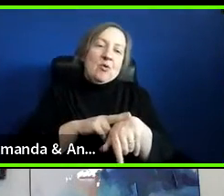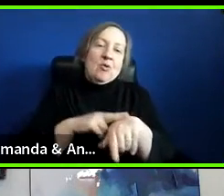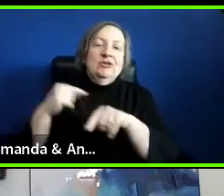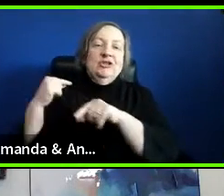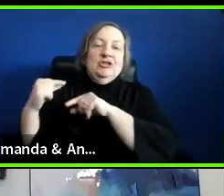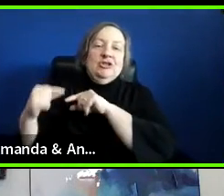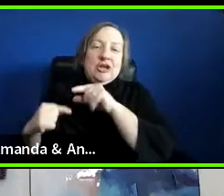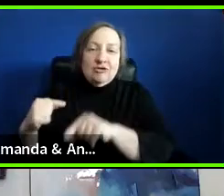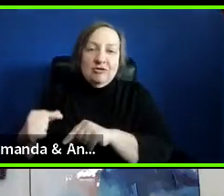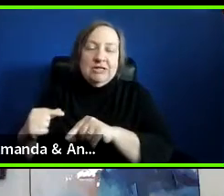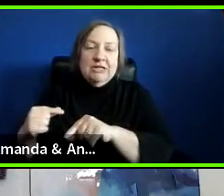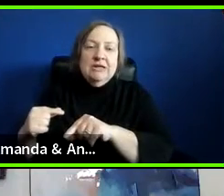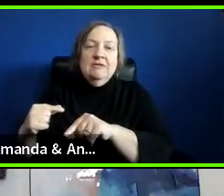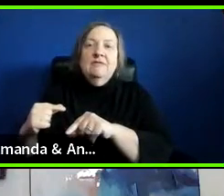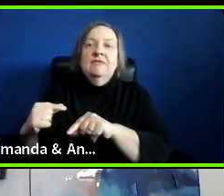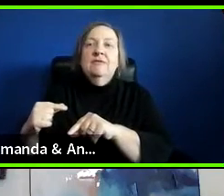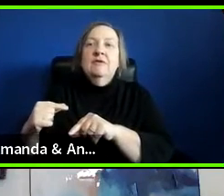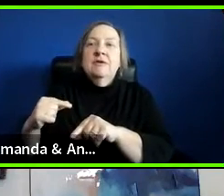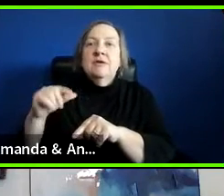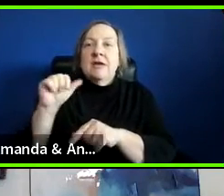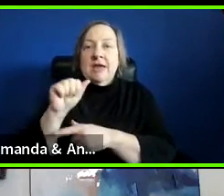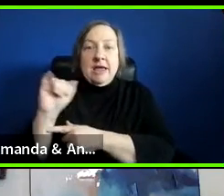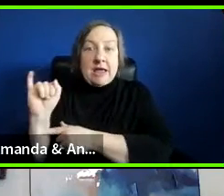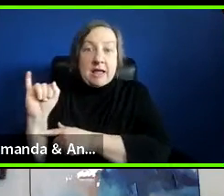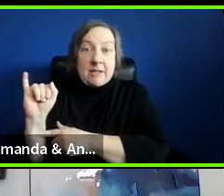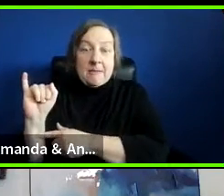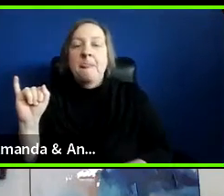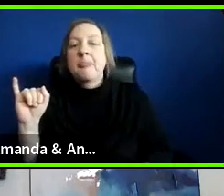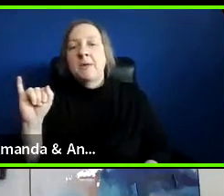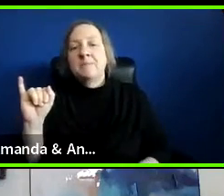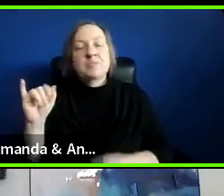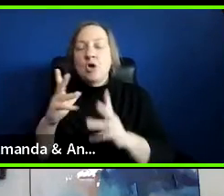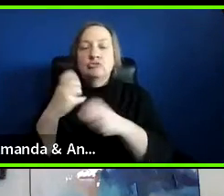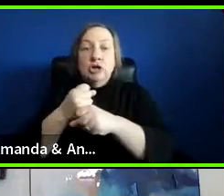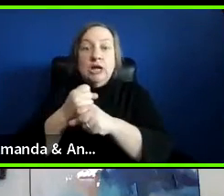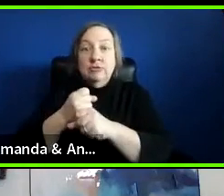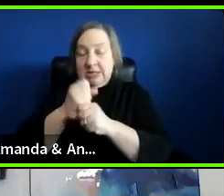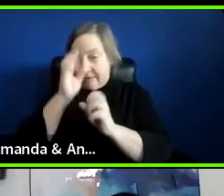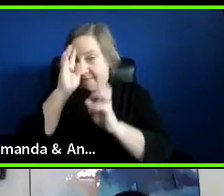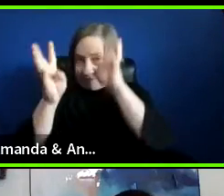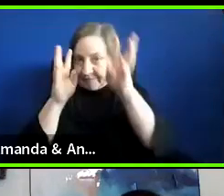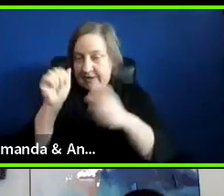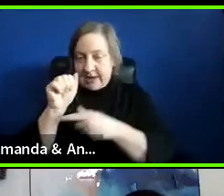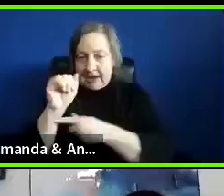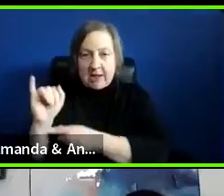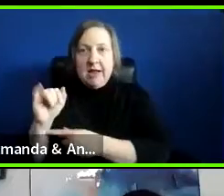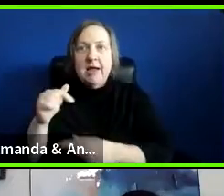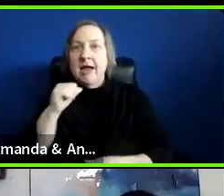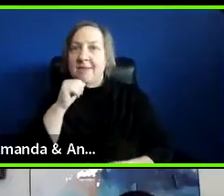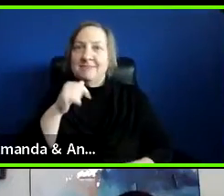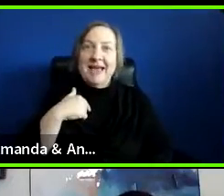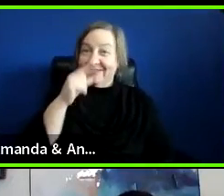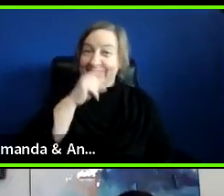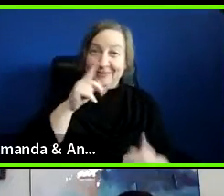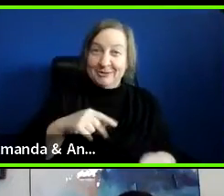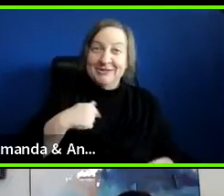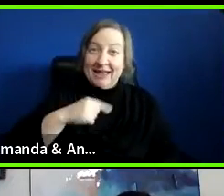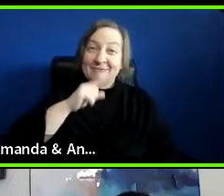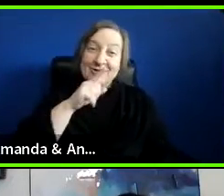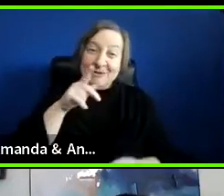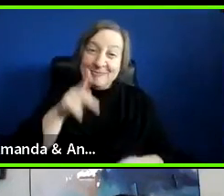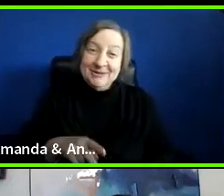generative artificial intelligence. And no, I'm not an avatar. I'm a real person. I want to pick Dina